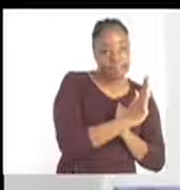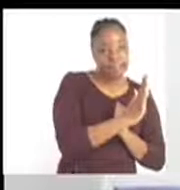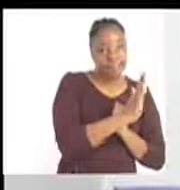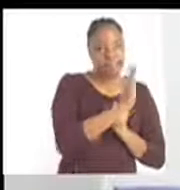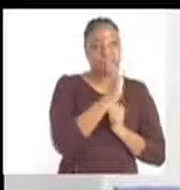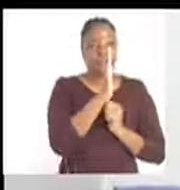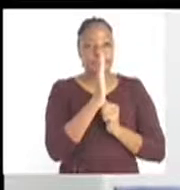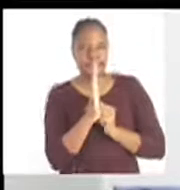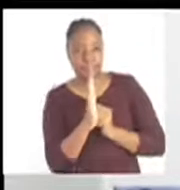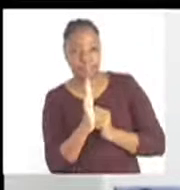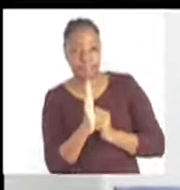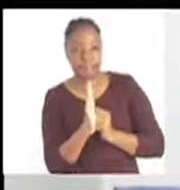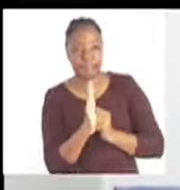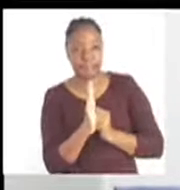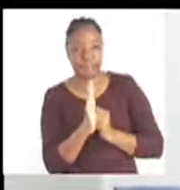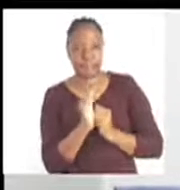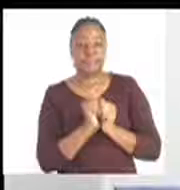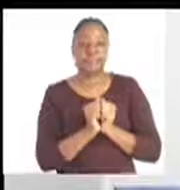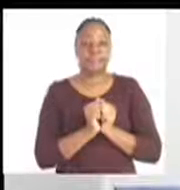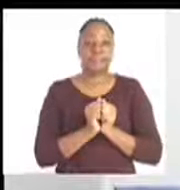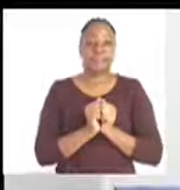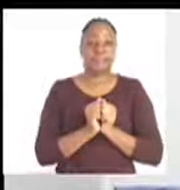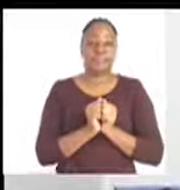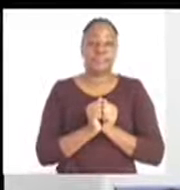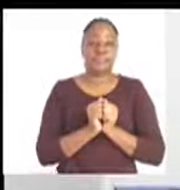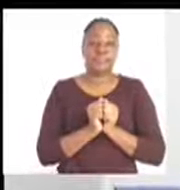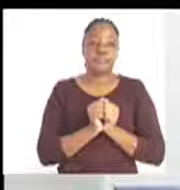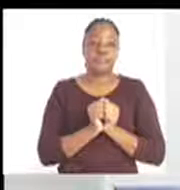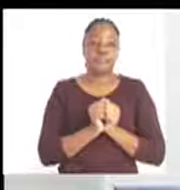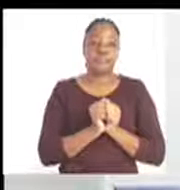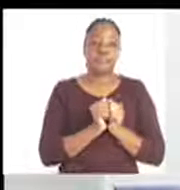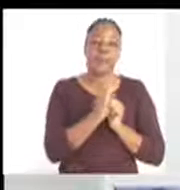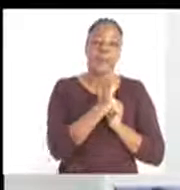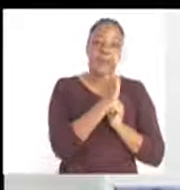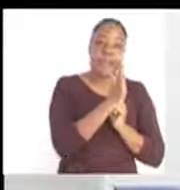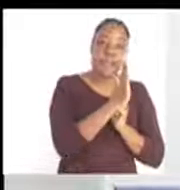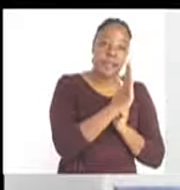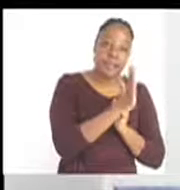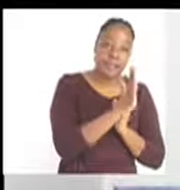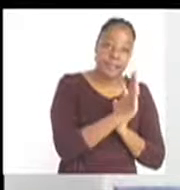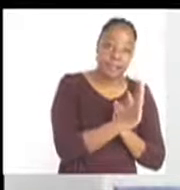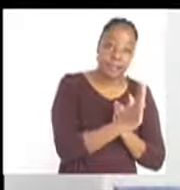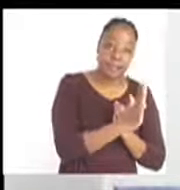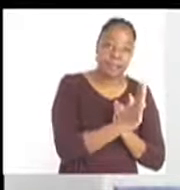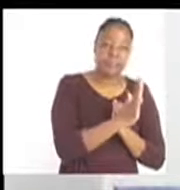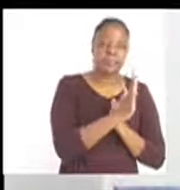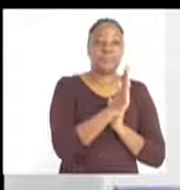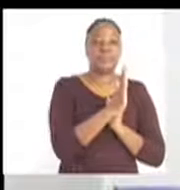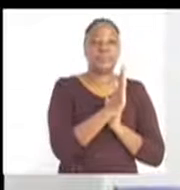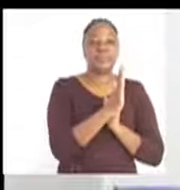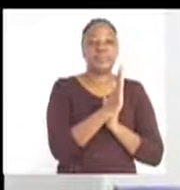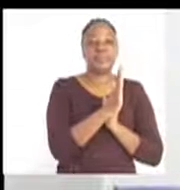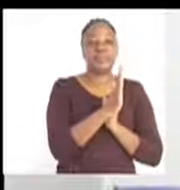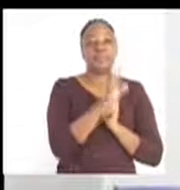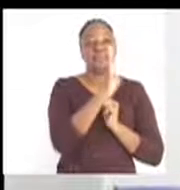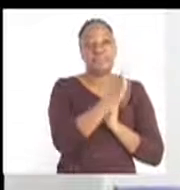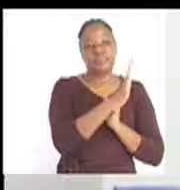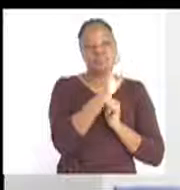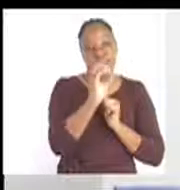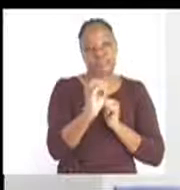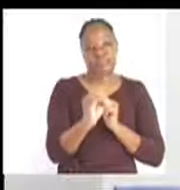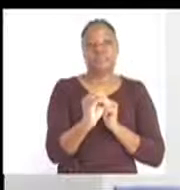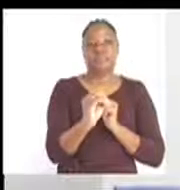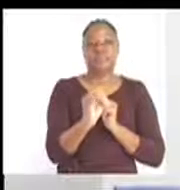55, which means we have our answer. So the first part of what we are saying is 50. So